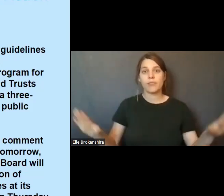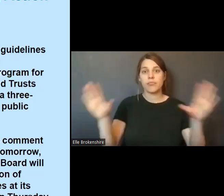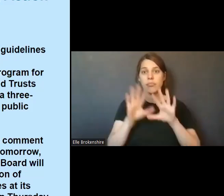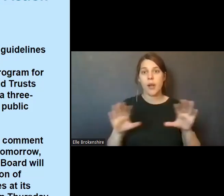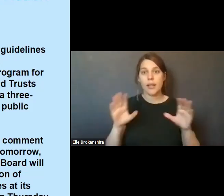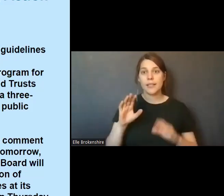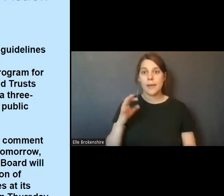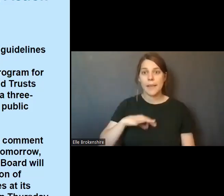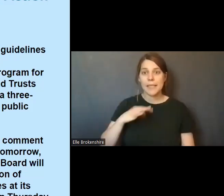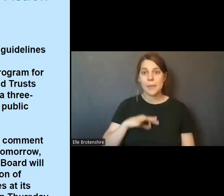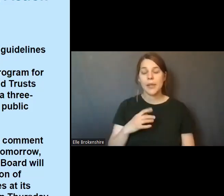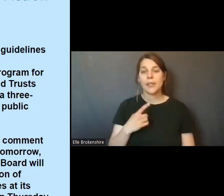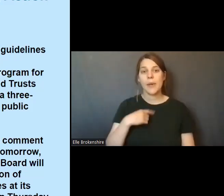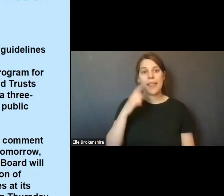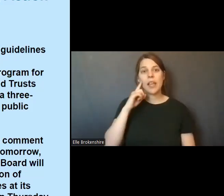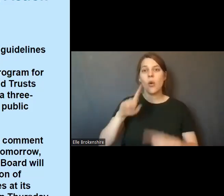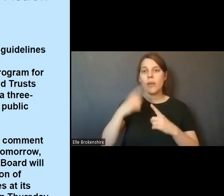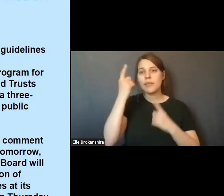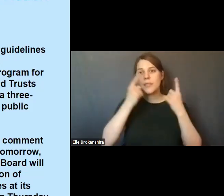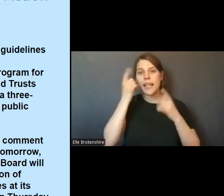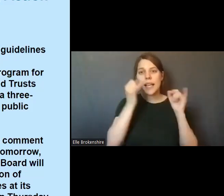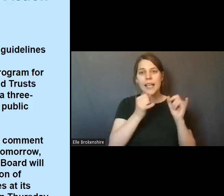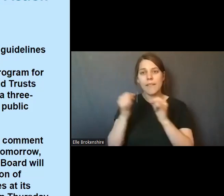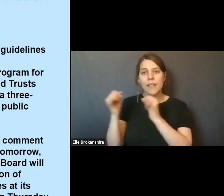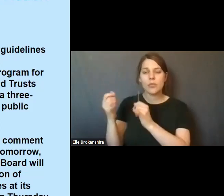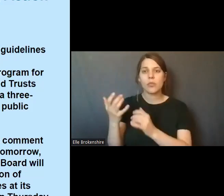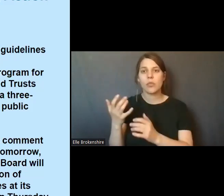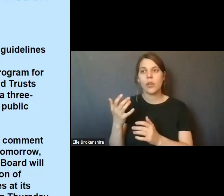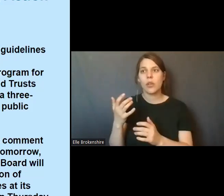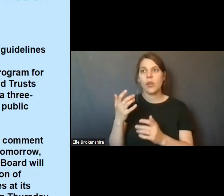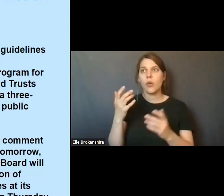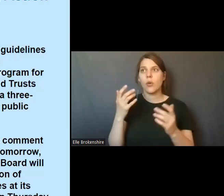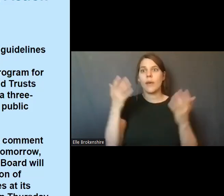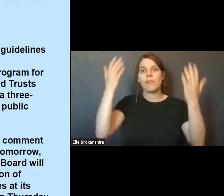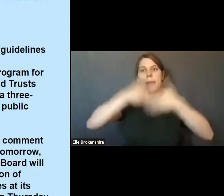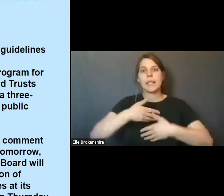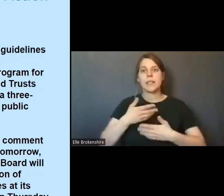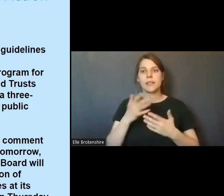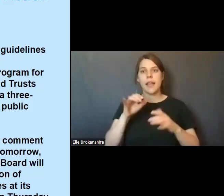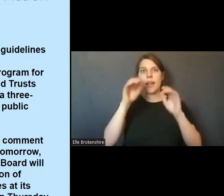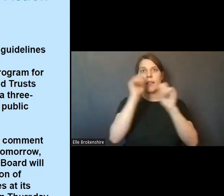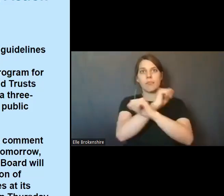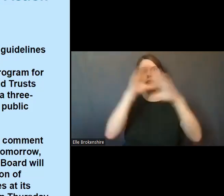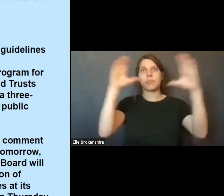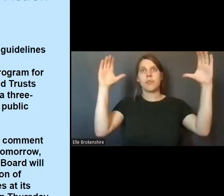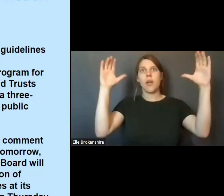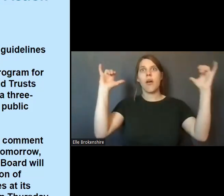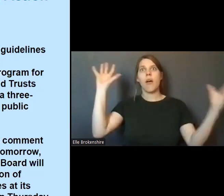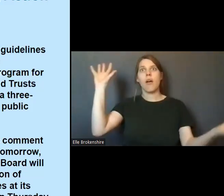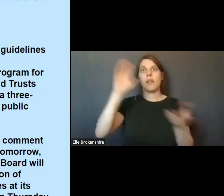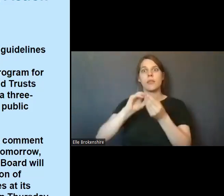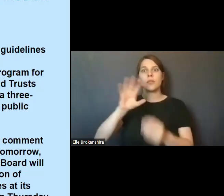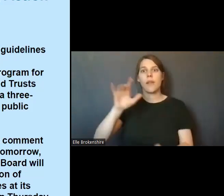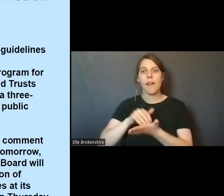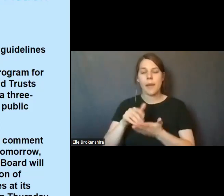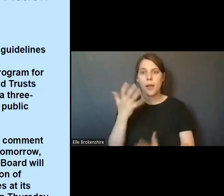I think when we think about them individually, we kind of lose sight, right, of that overarching magnitude. So did want to just take a